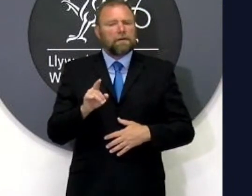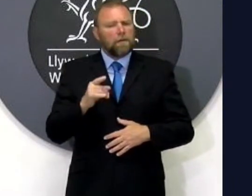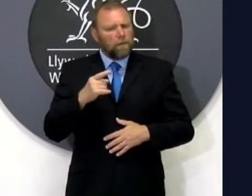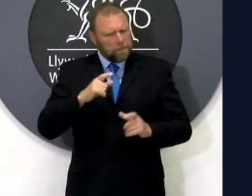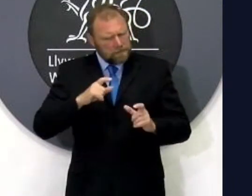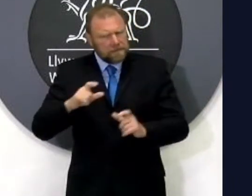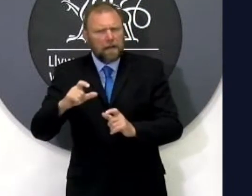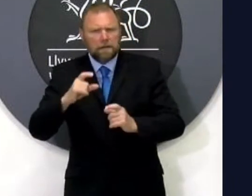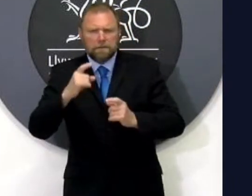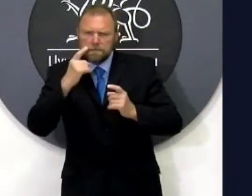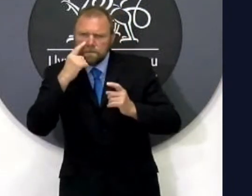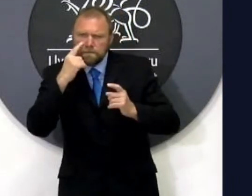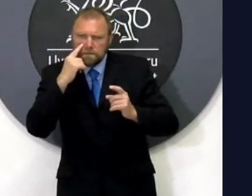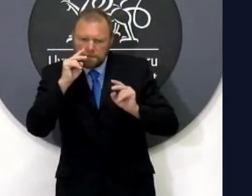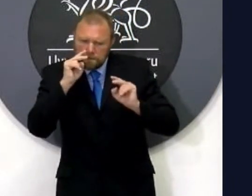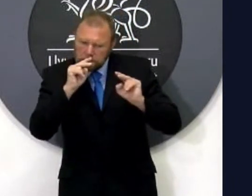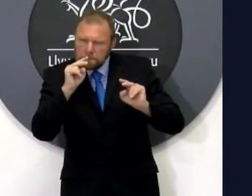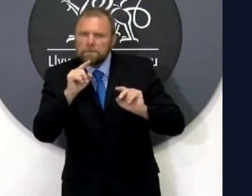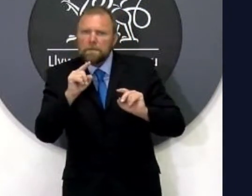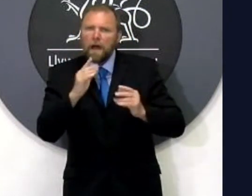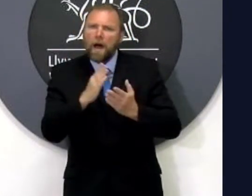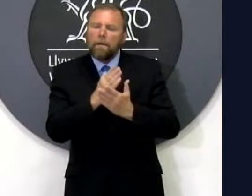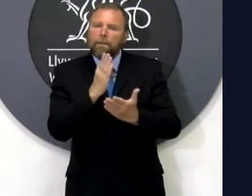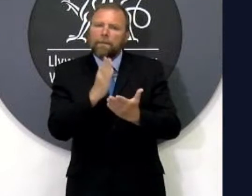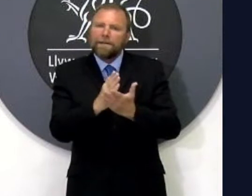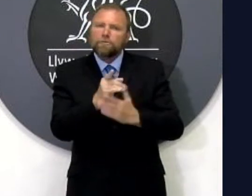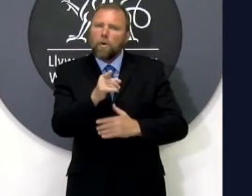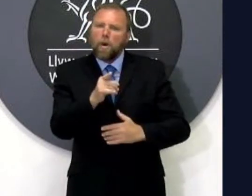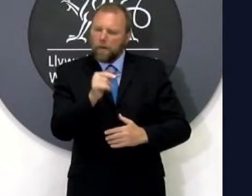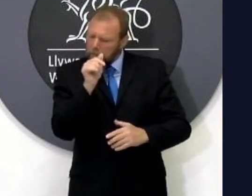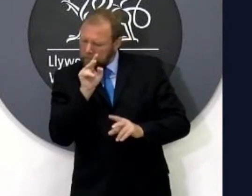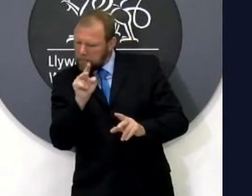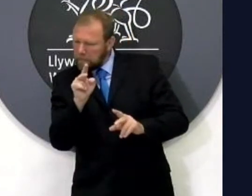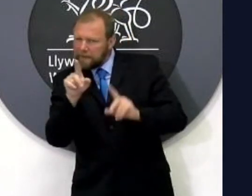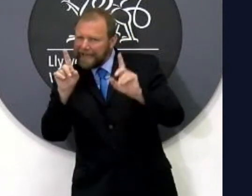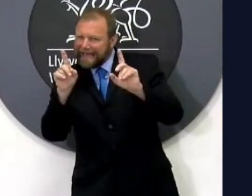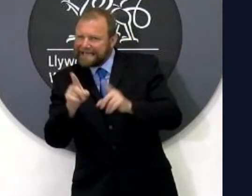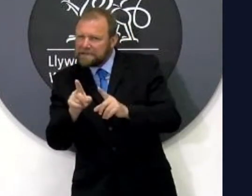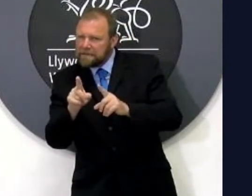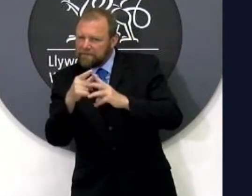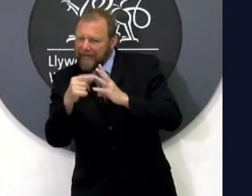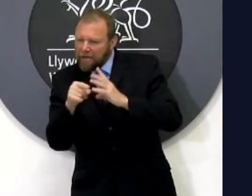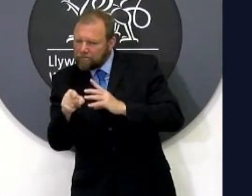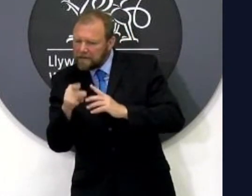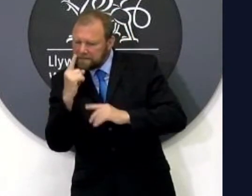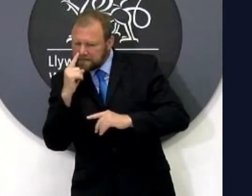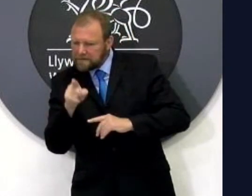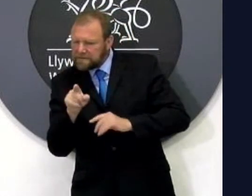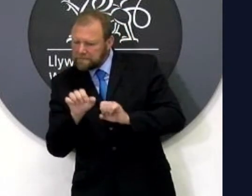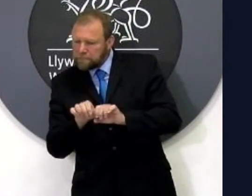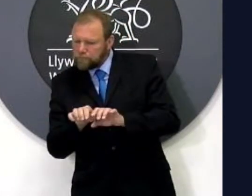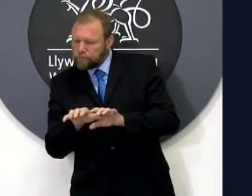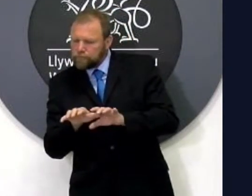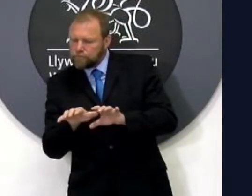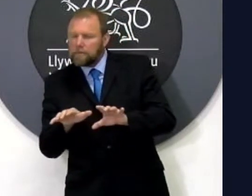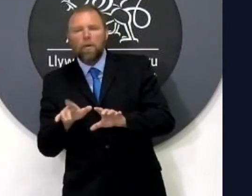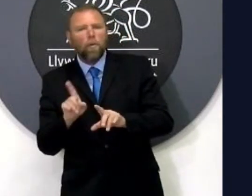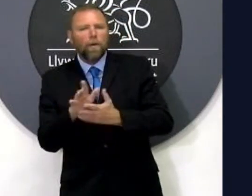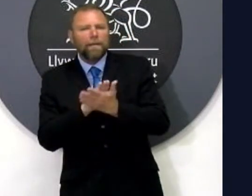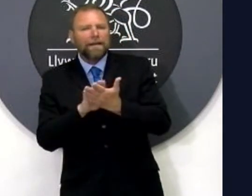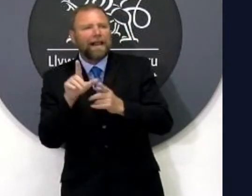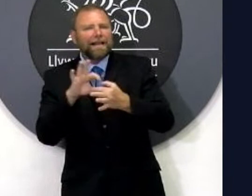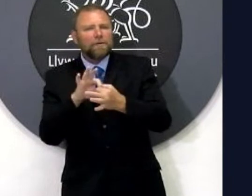a very close eye on those rising numbers of the Indian variant and what that means for our community transmission.